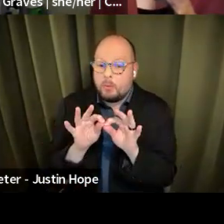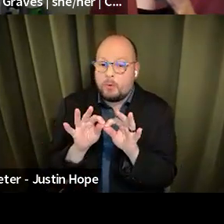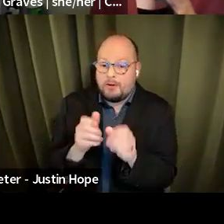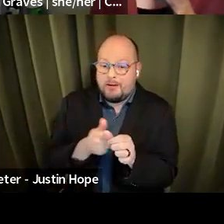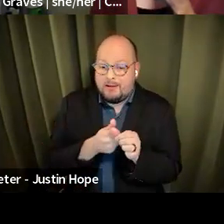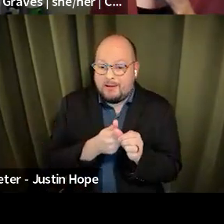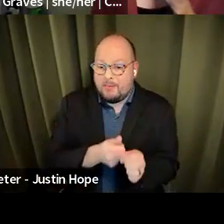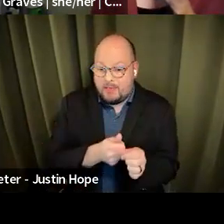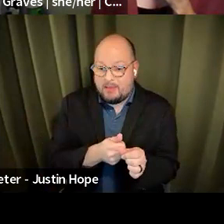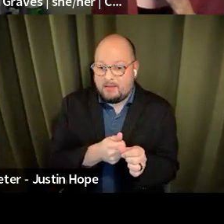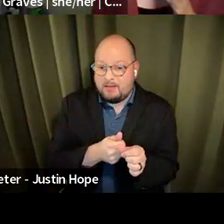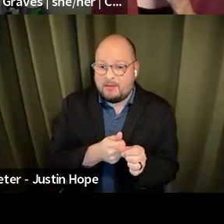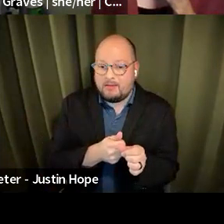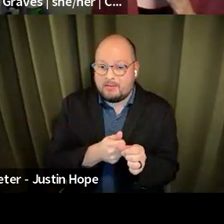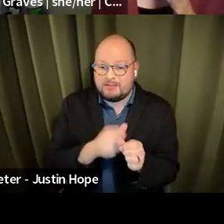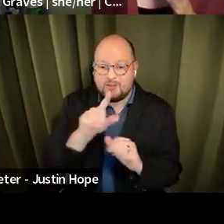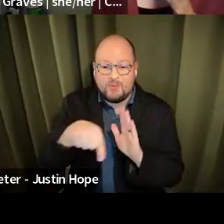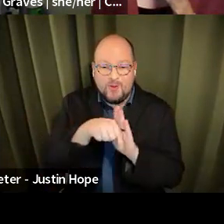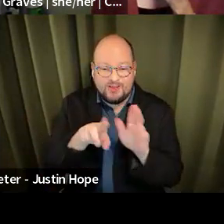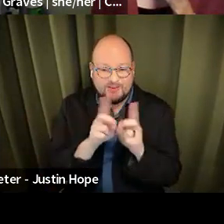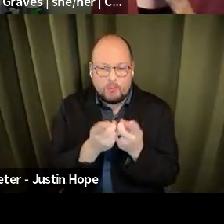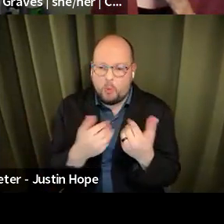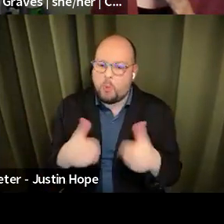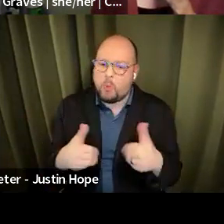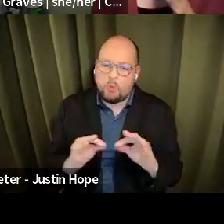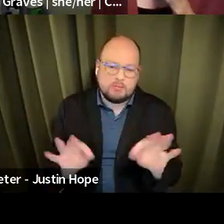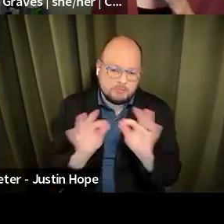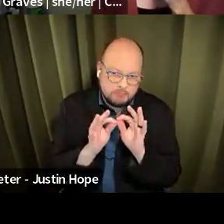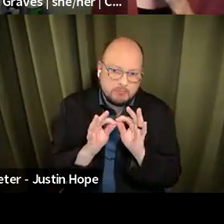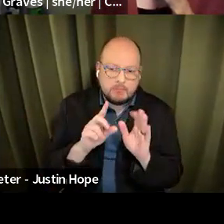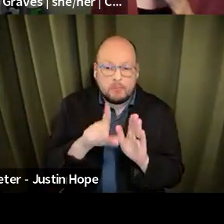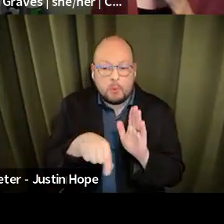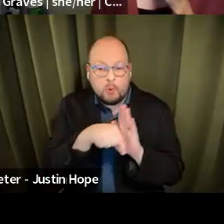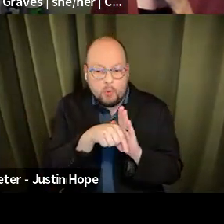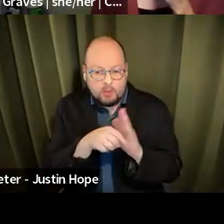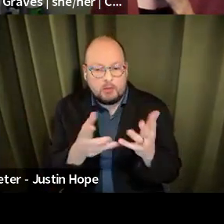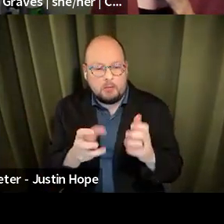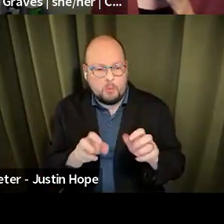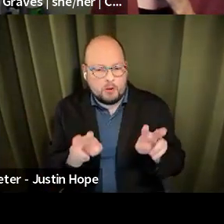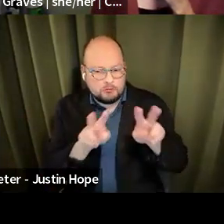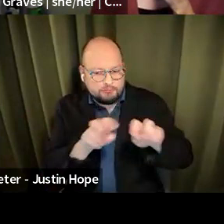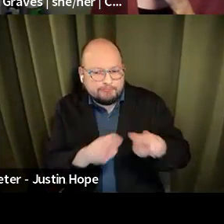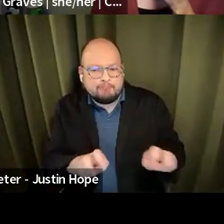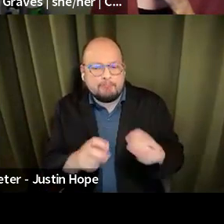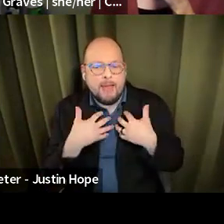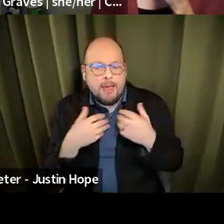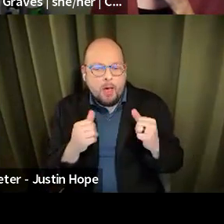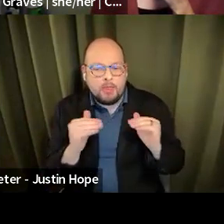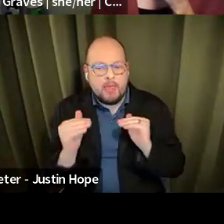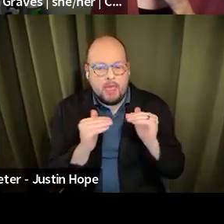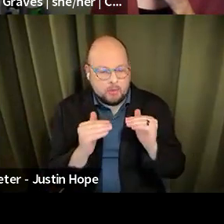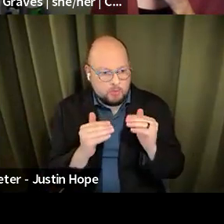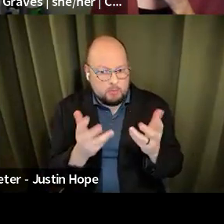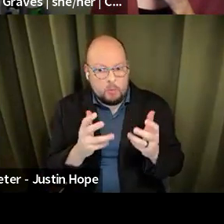departments are really important. You know, from quality, we're looking at the health equity, you know, how can we advance the work in a way